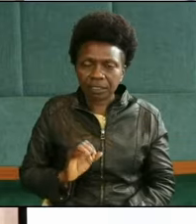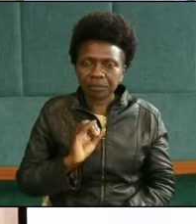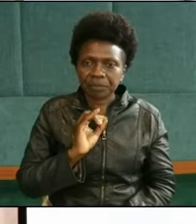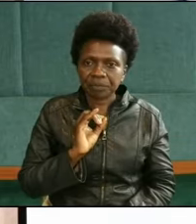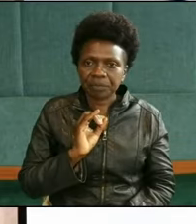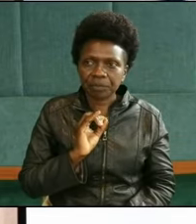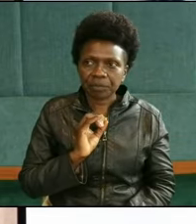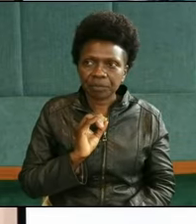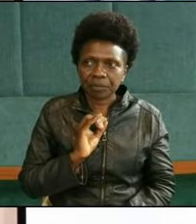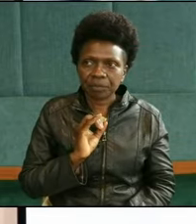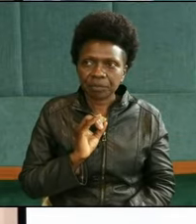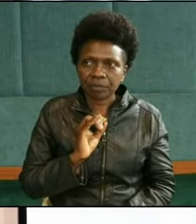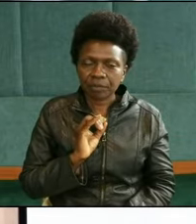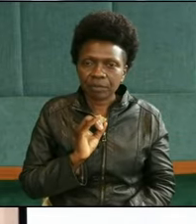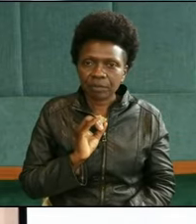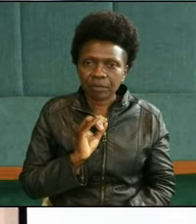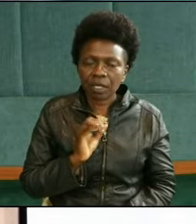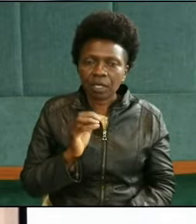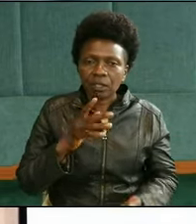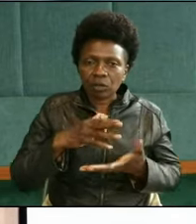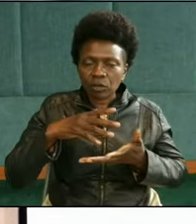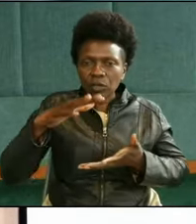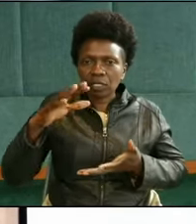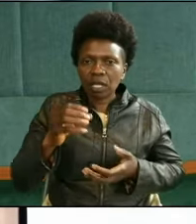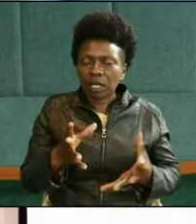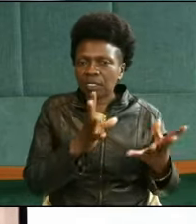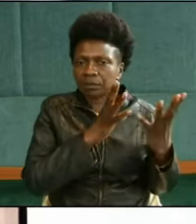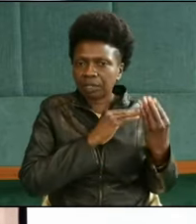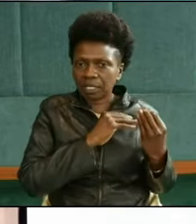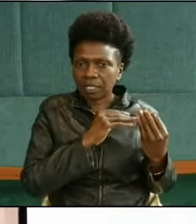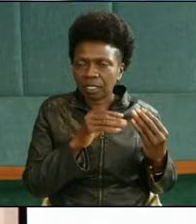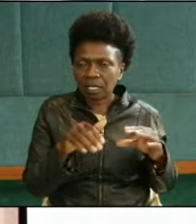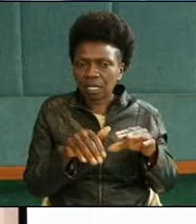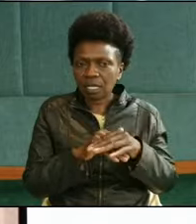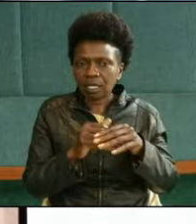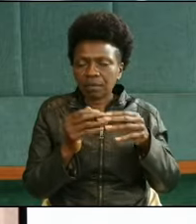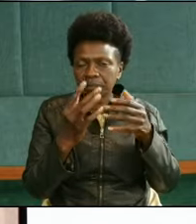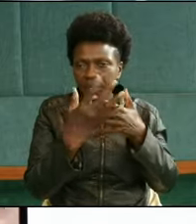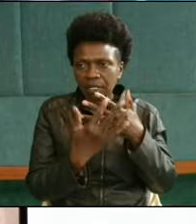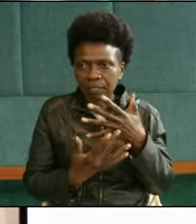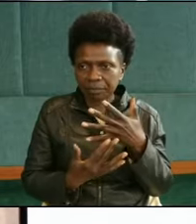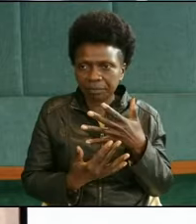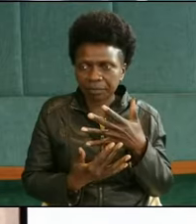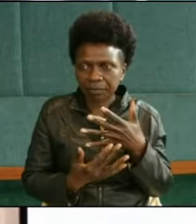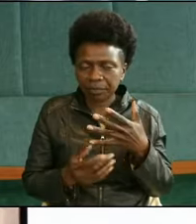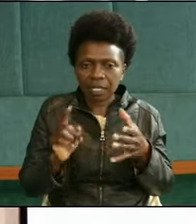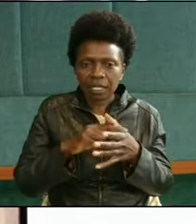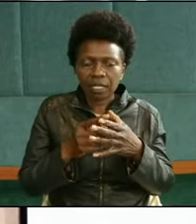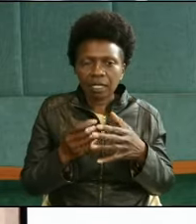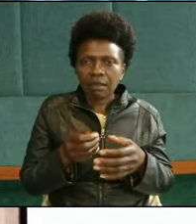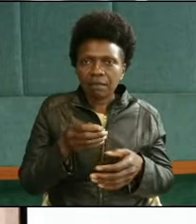Christ's toiling, struggling ones on earth are accepted in the beloved. Then the